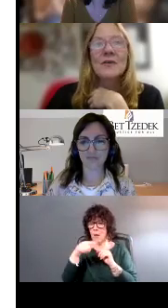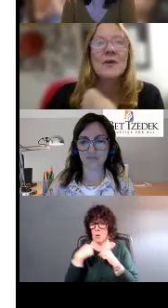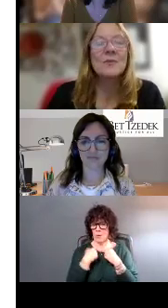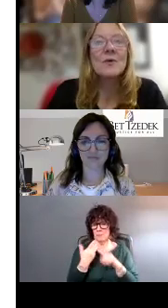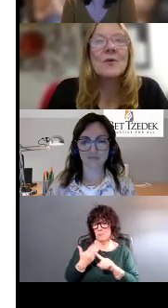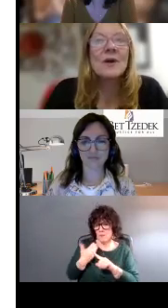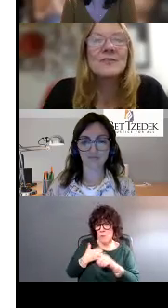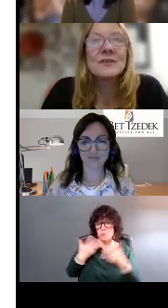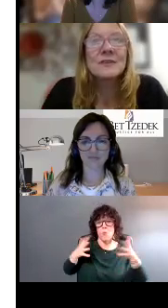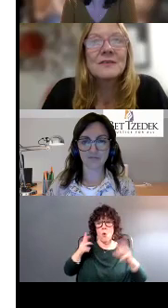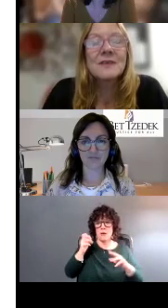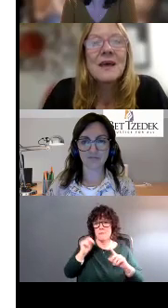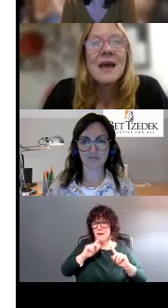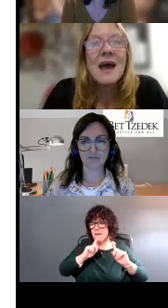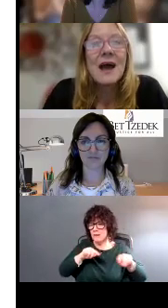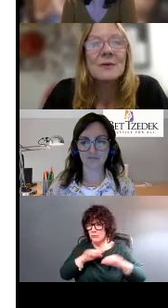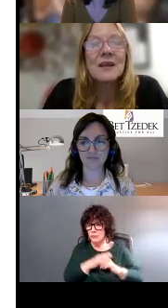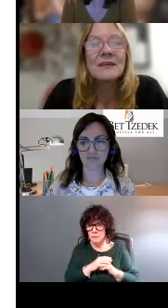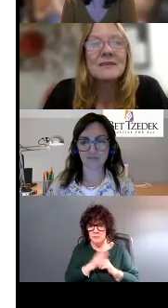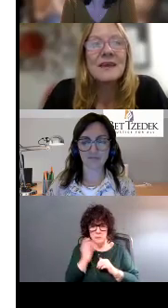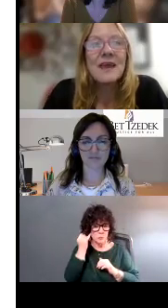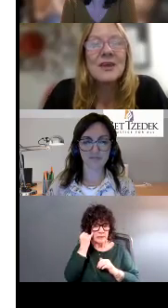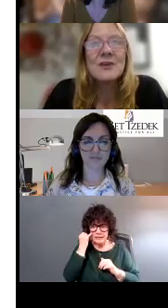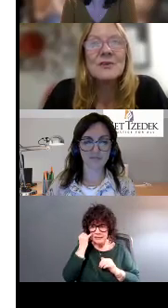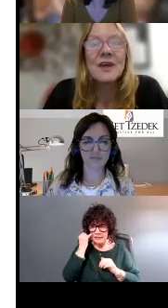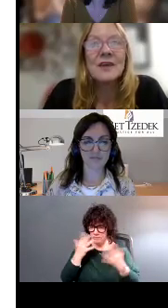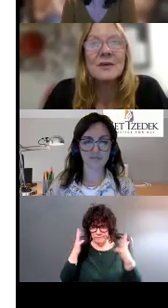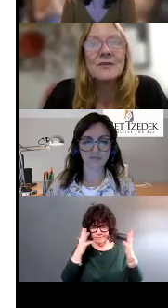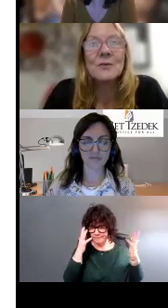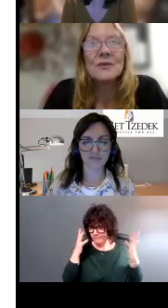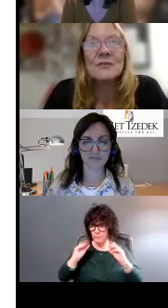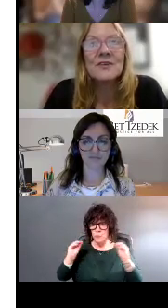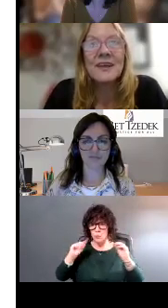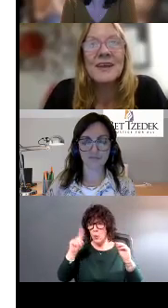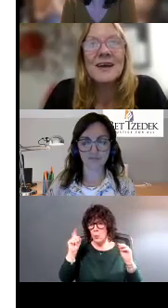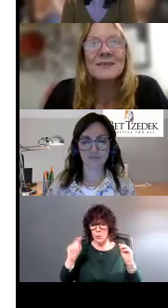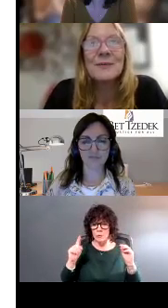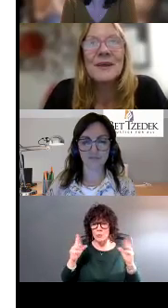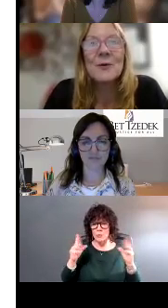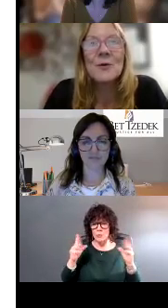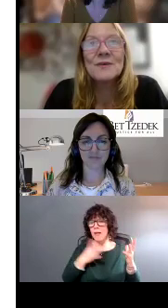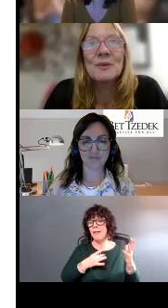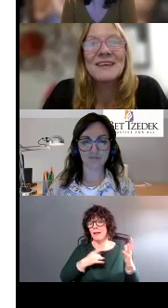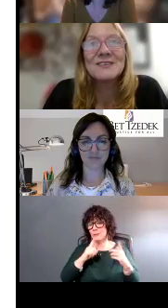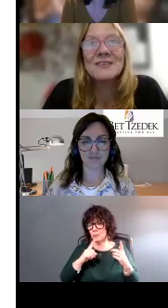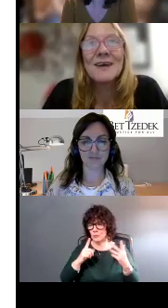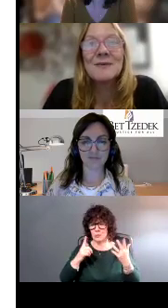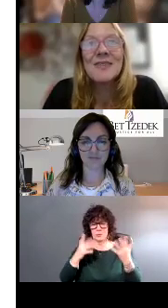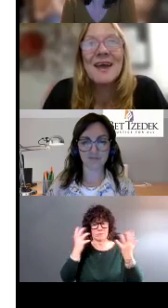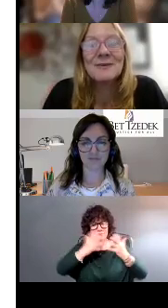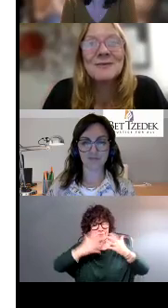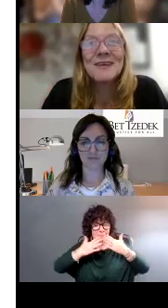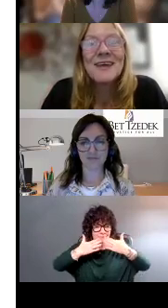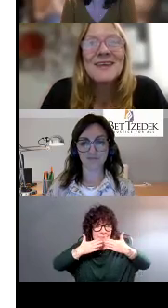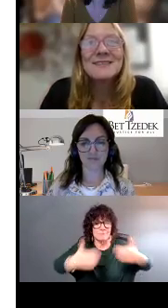Okay, if there are no more questions, I would like to say a huge thank you to the wonderful Dani Kaiserman. Always a pleasure to have